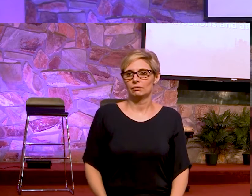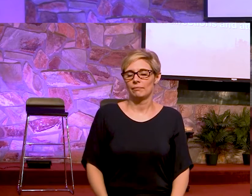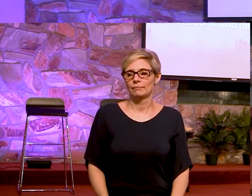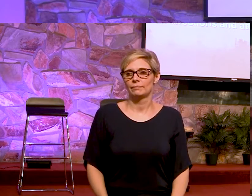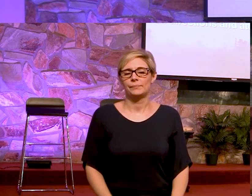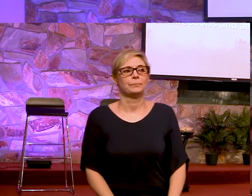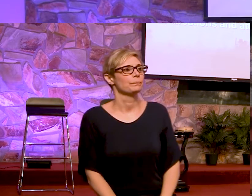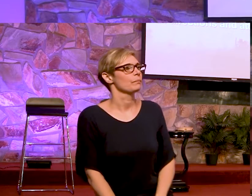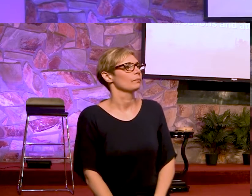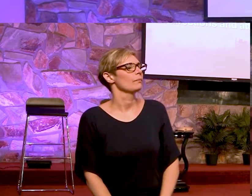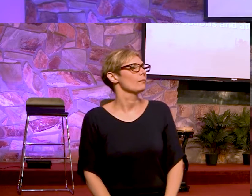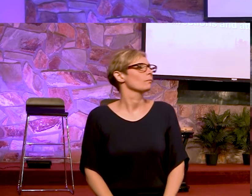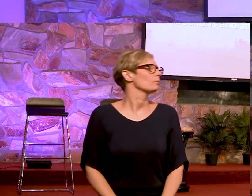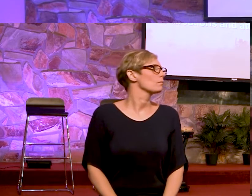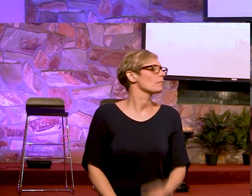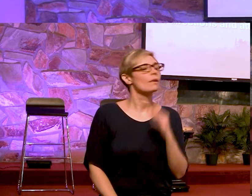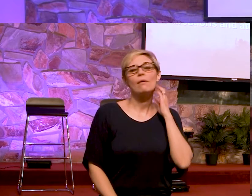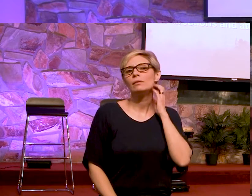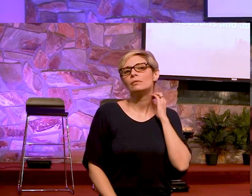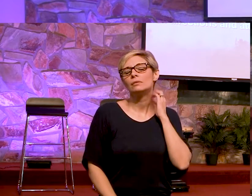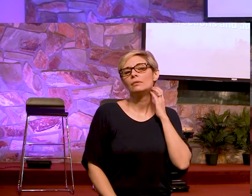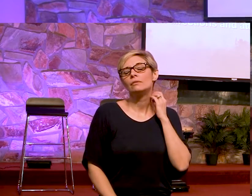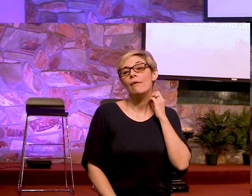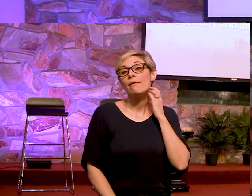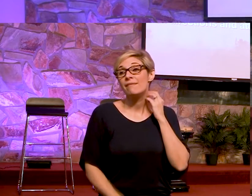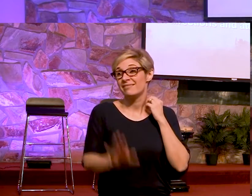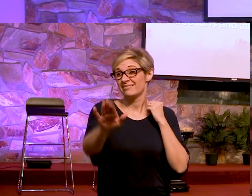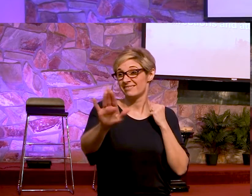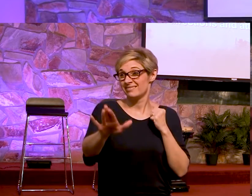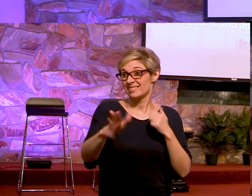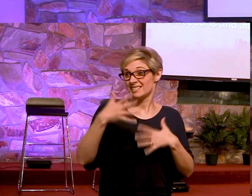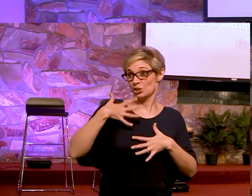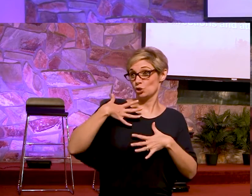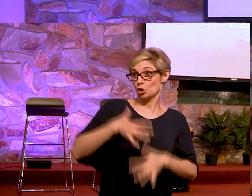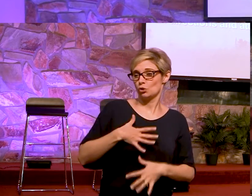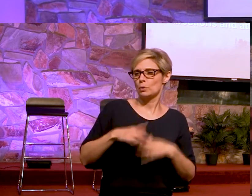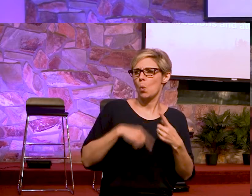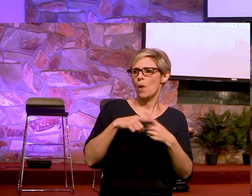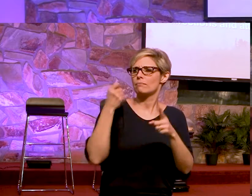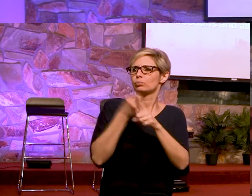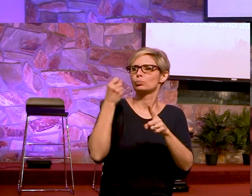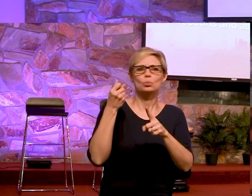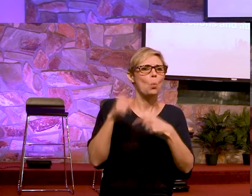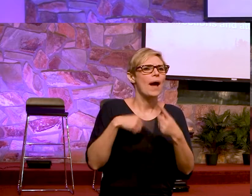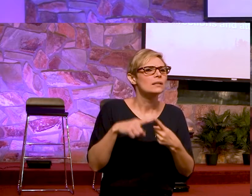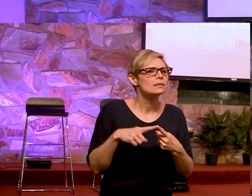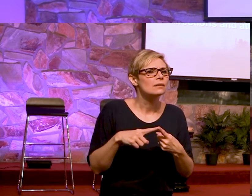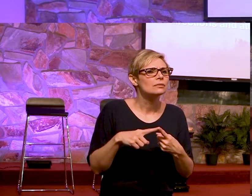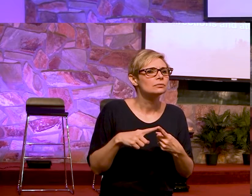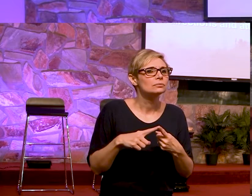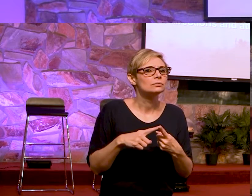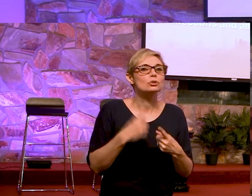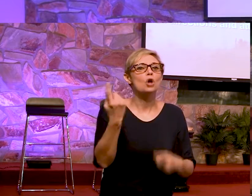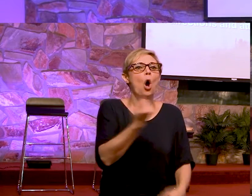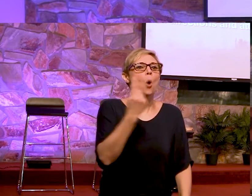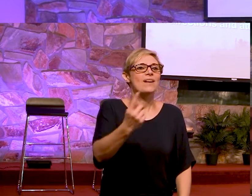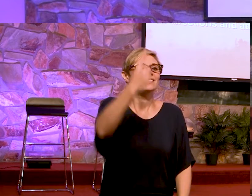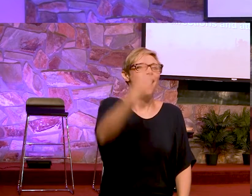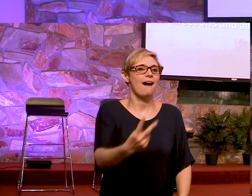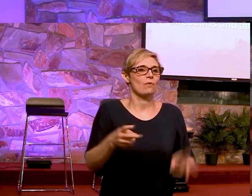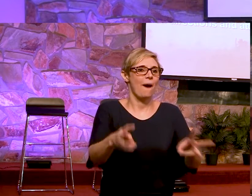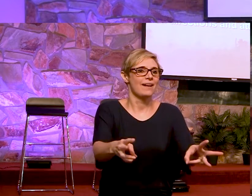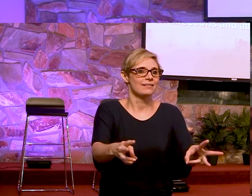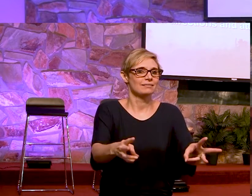know when typically discouragement will come? It's always at the halfway